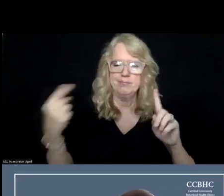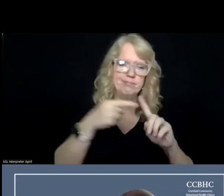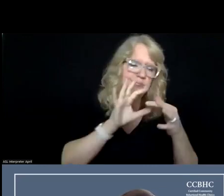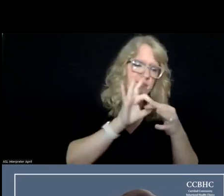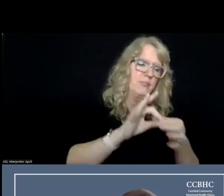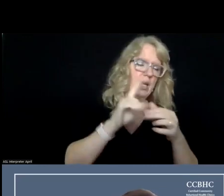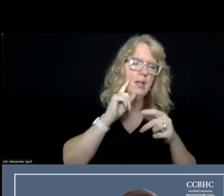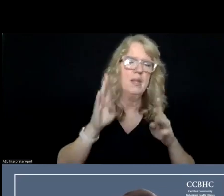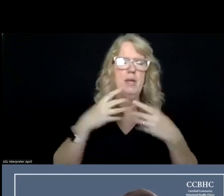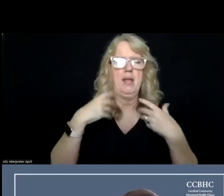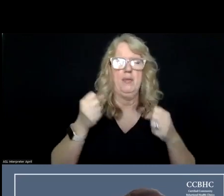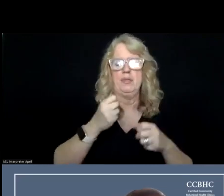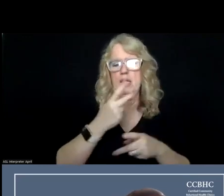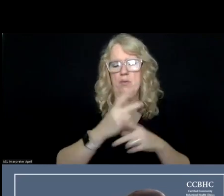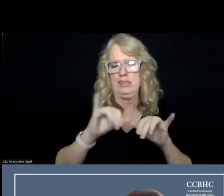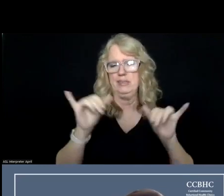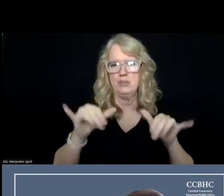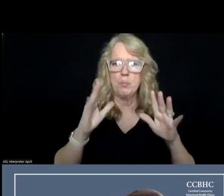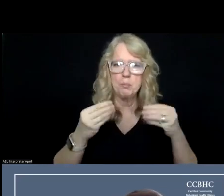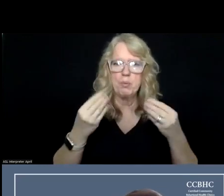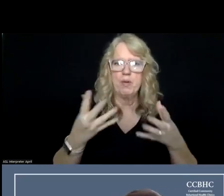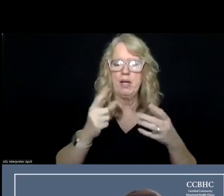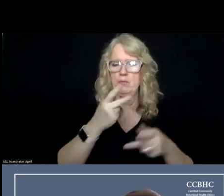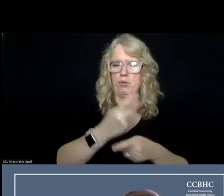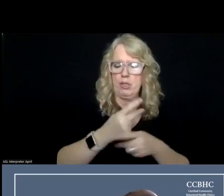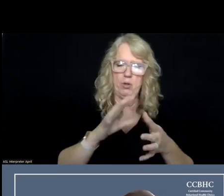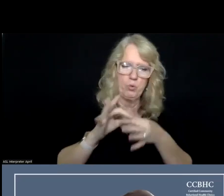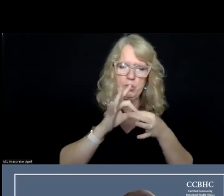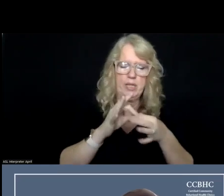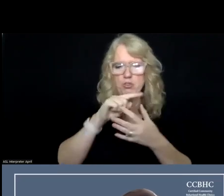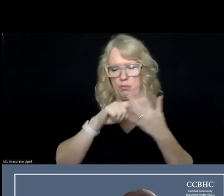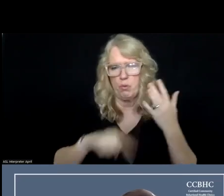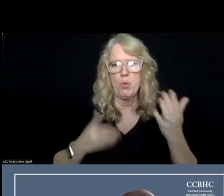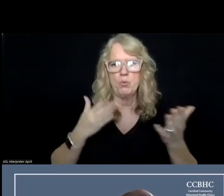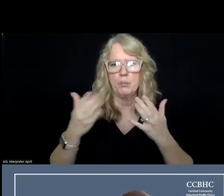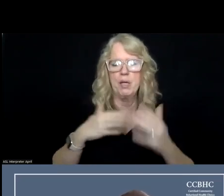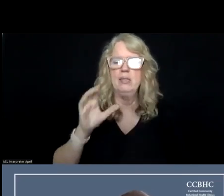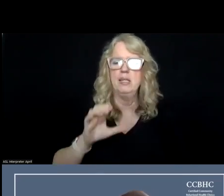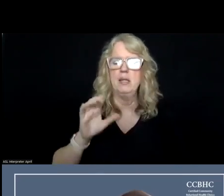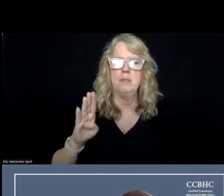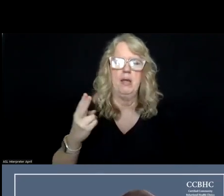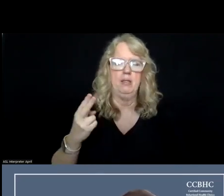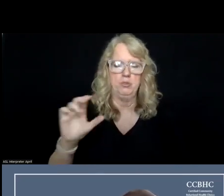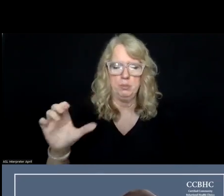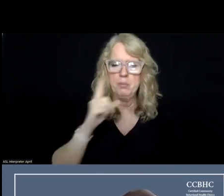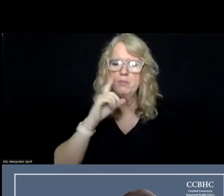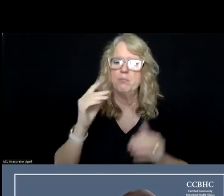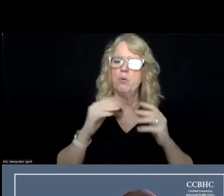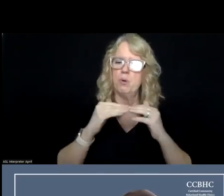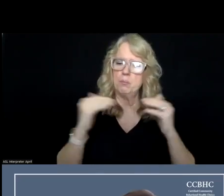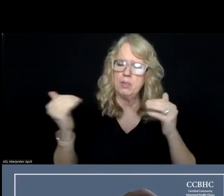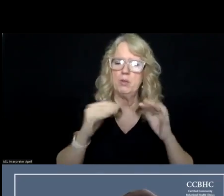physical healthcare systems to make sure that they're getting addressed and to provide care coordination across those services. CCBHCs also have to provide peer, family support, and